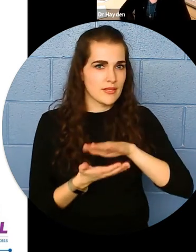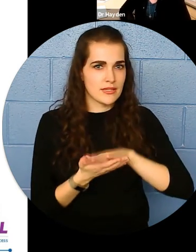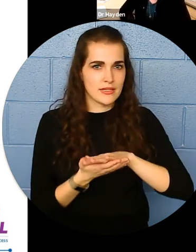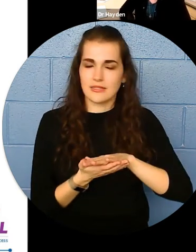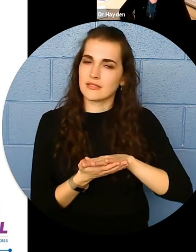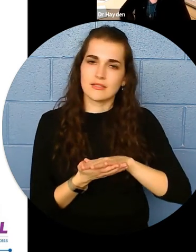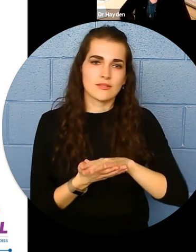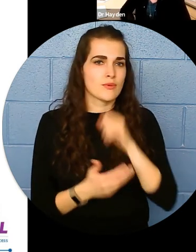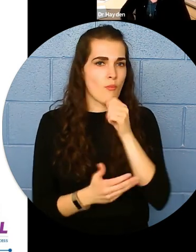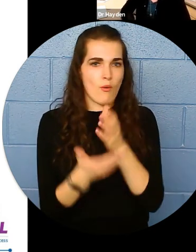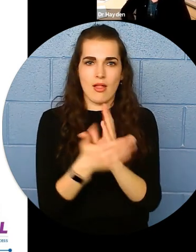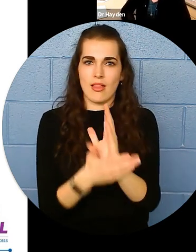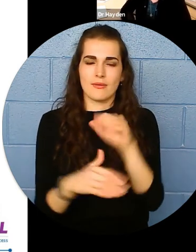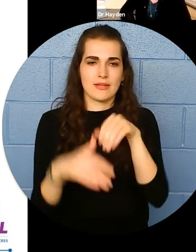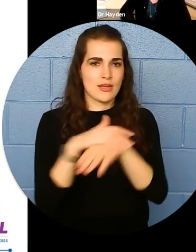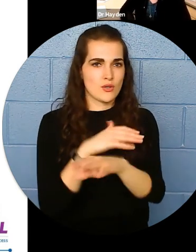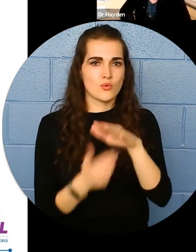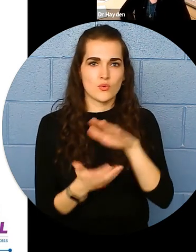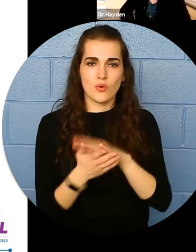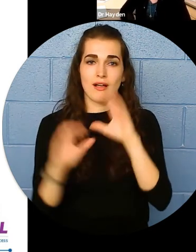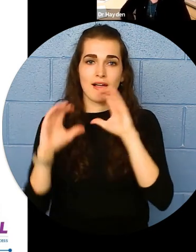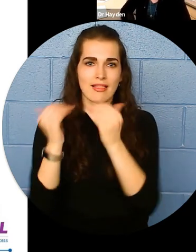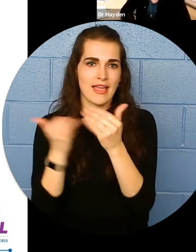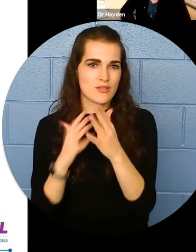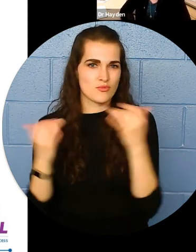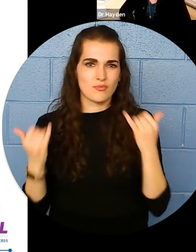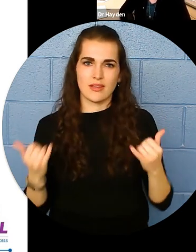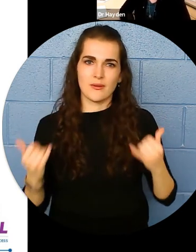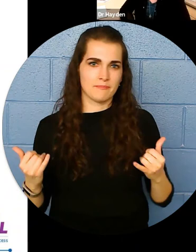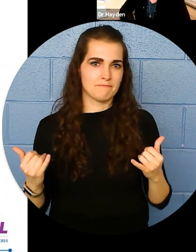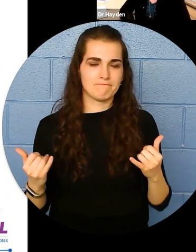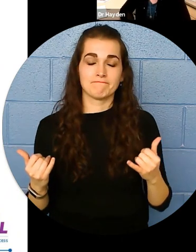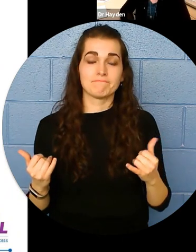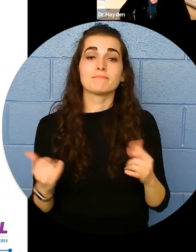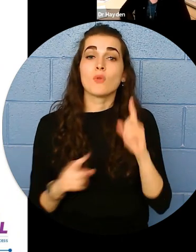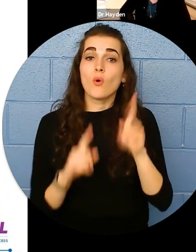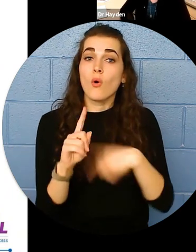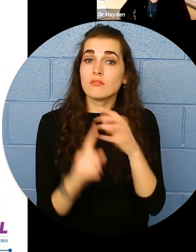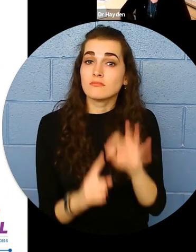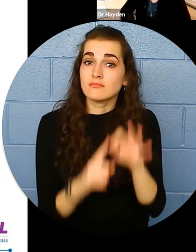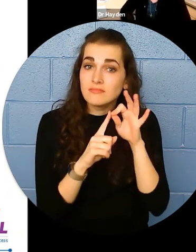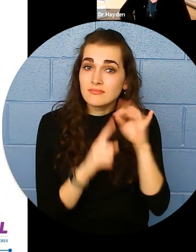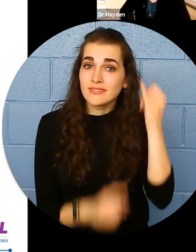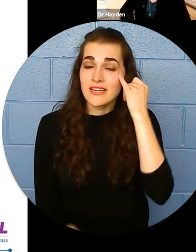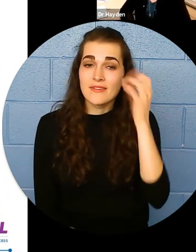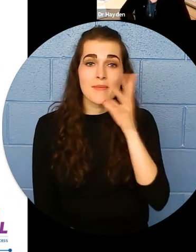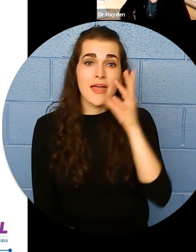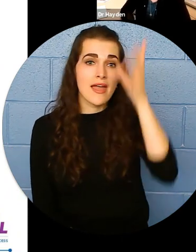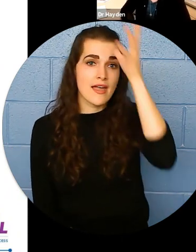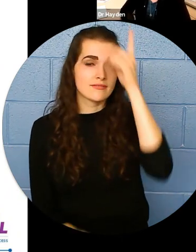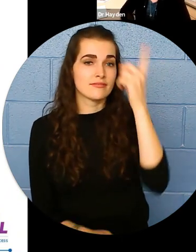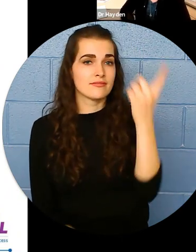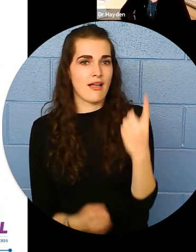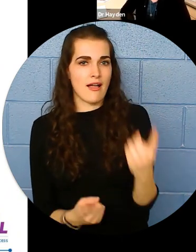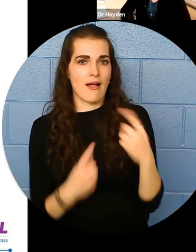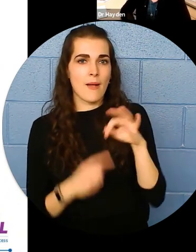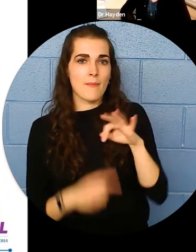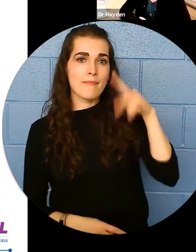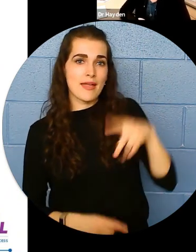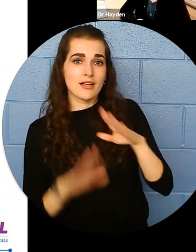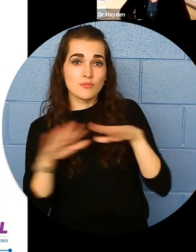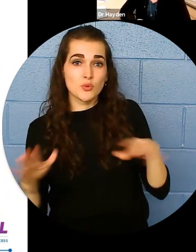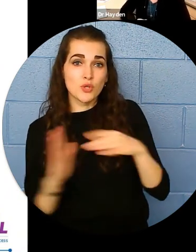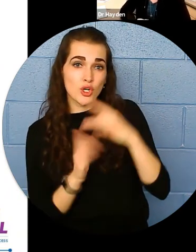We will not be allowing them into the building or classrooms at this time. The only exception would be a parent who needs to come in and pick up a child